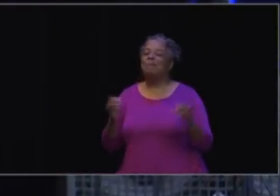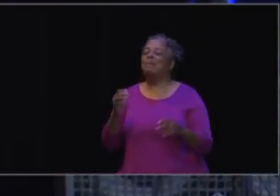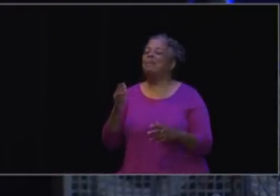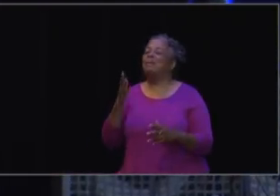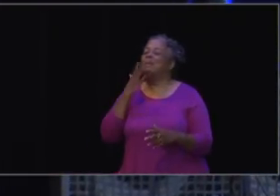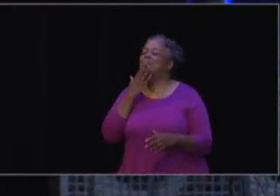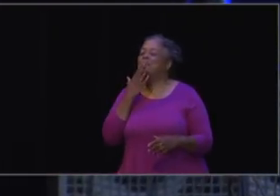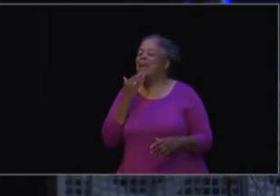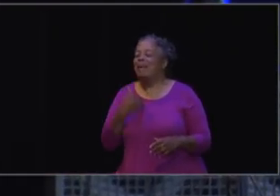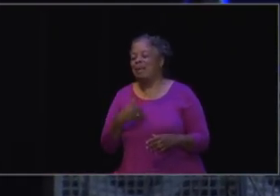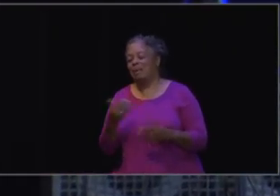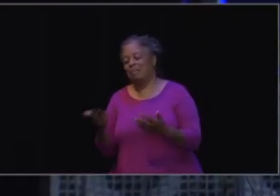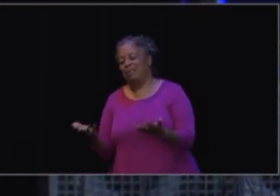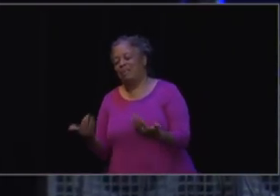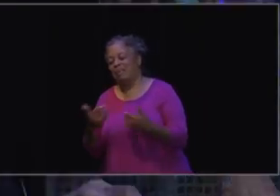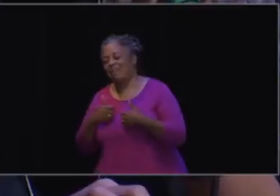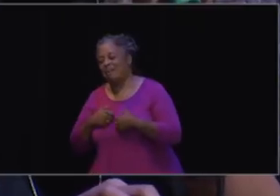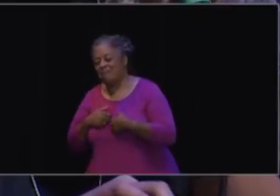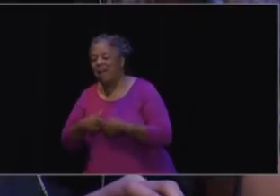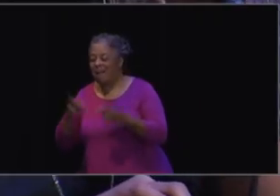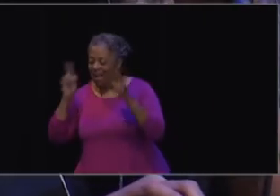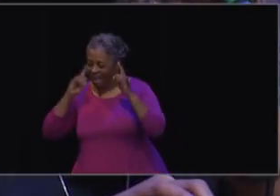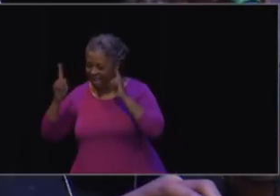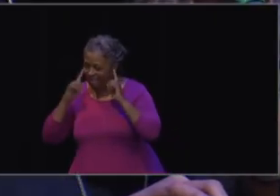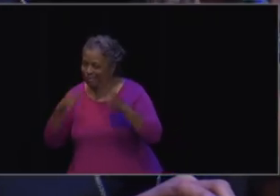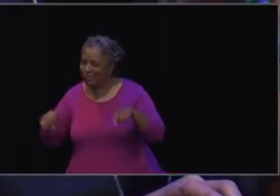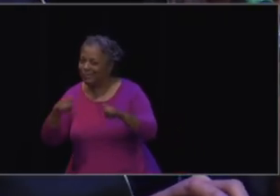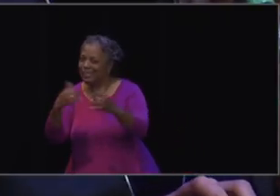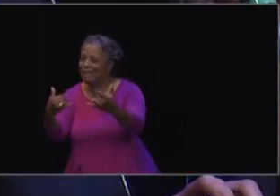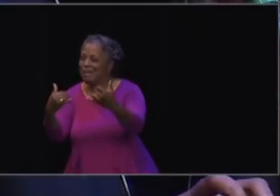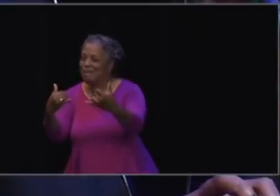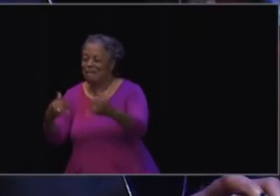Baby, baby. Yes, I hear the harmonies.